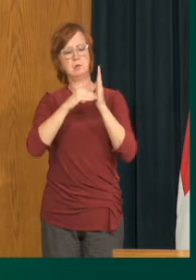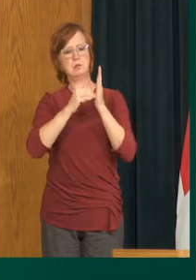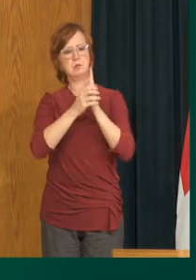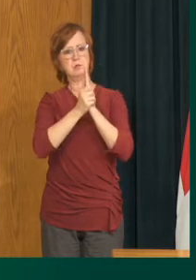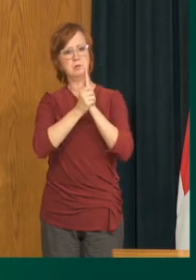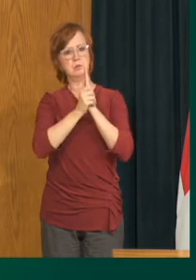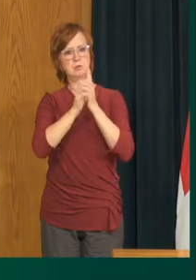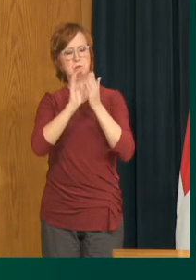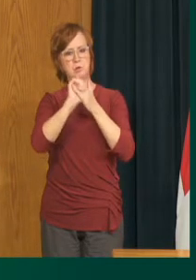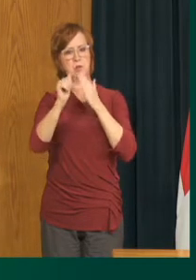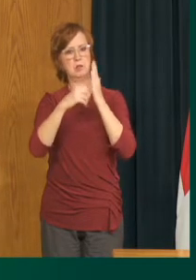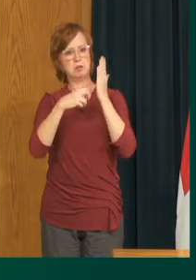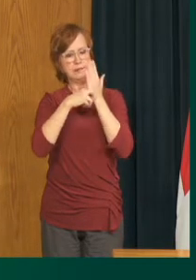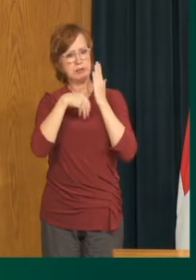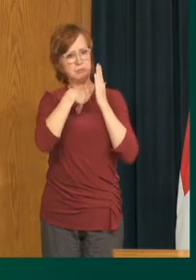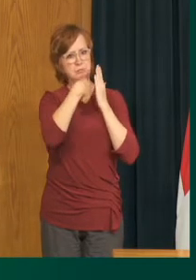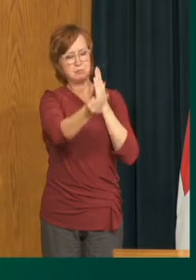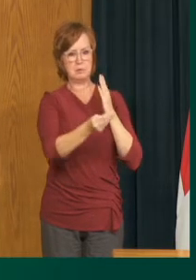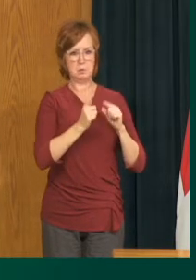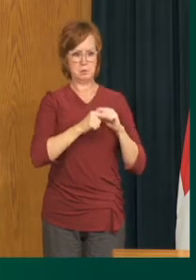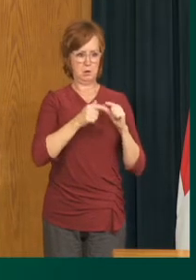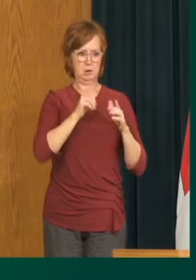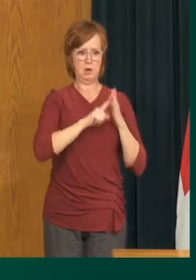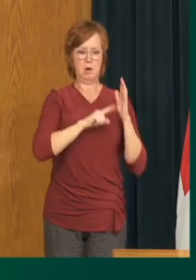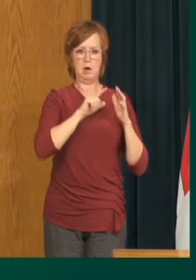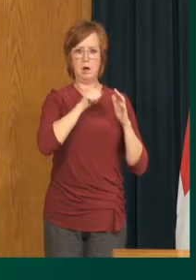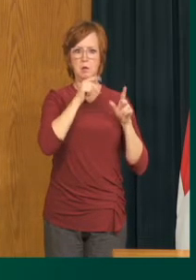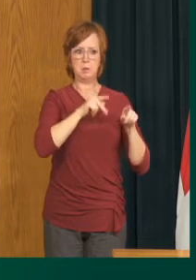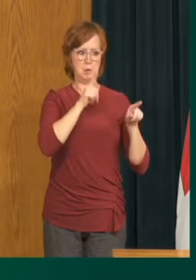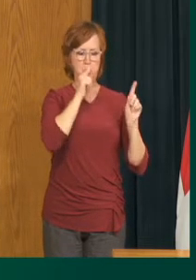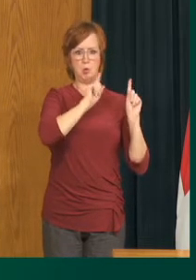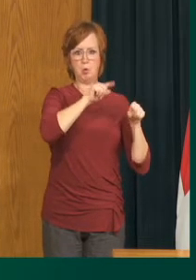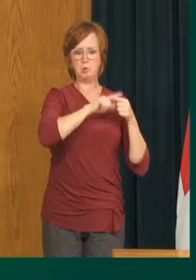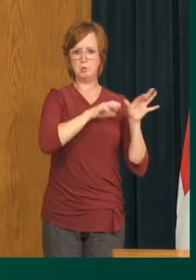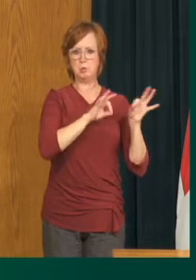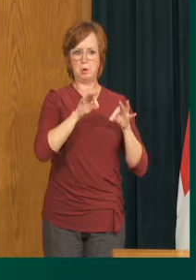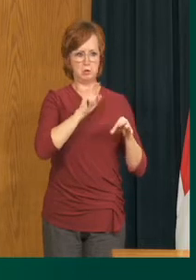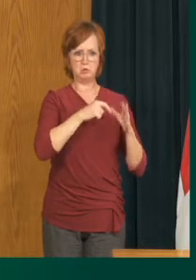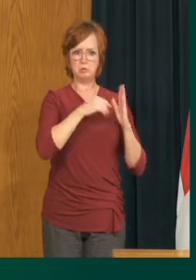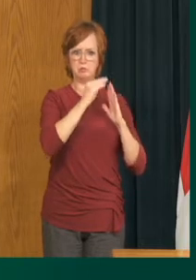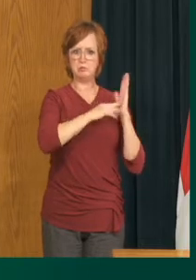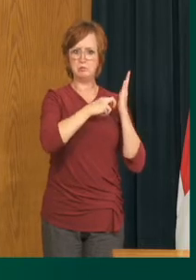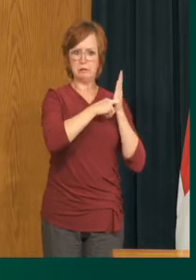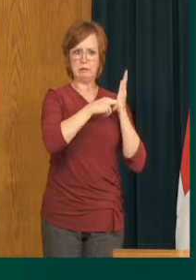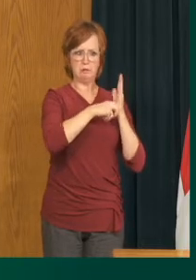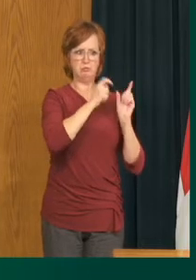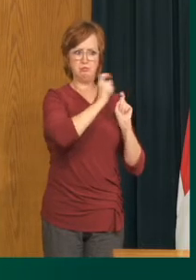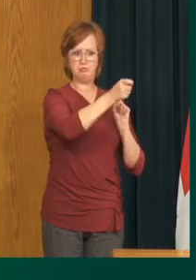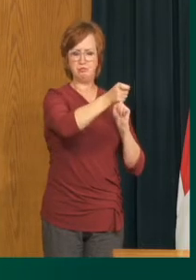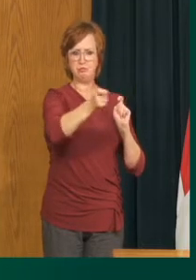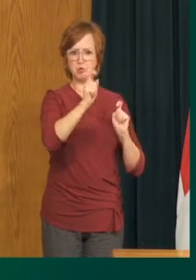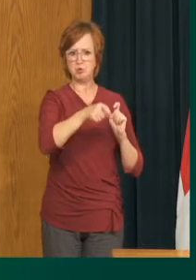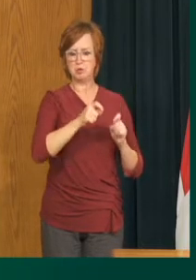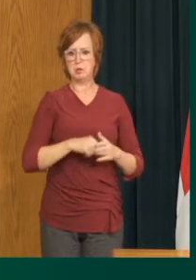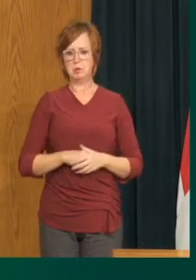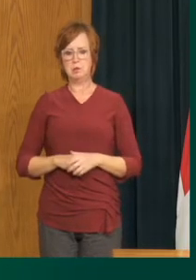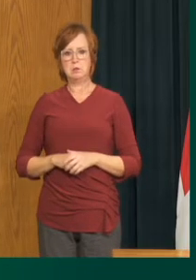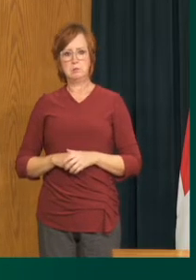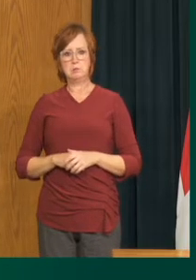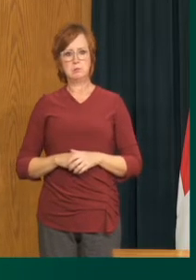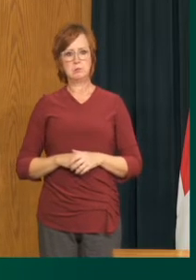like to say is that, ultimately, you start with education, awareness, you look at the situation,